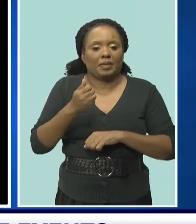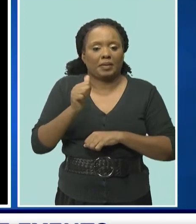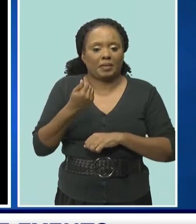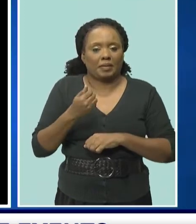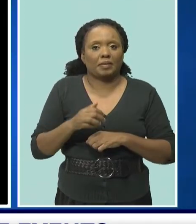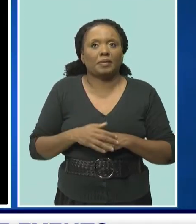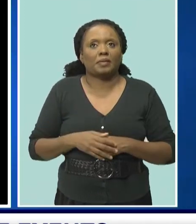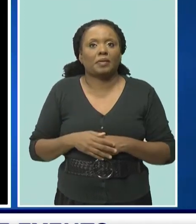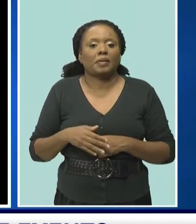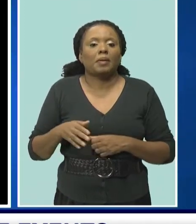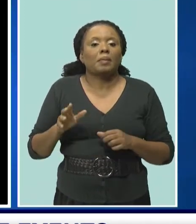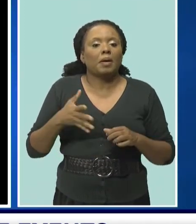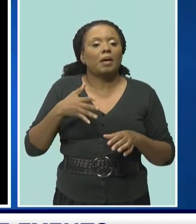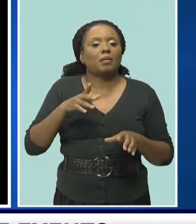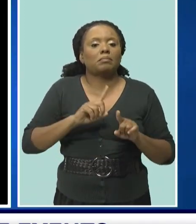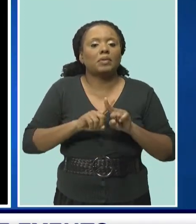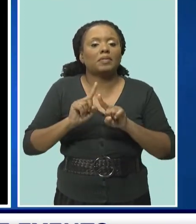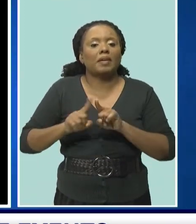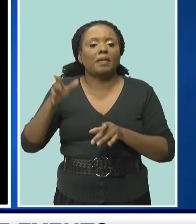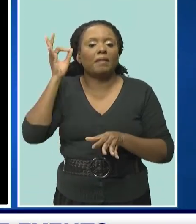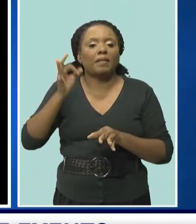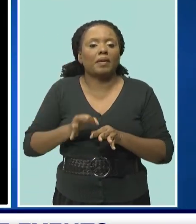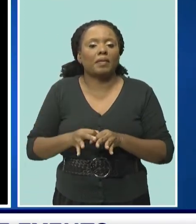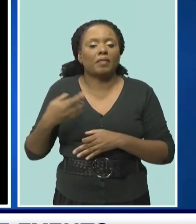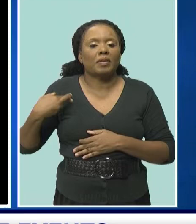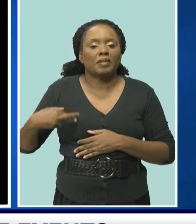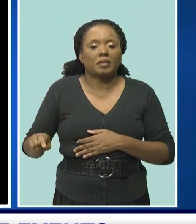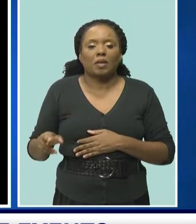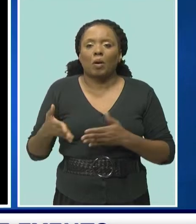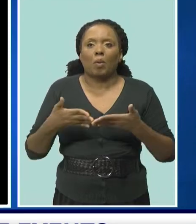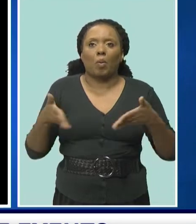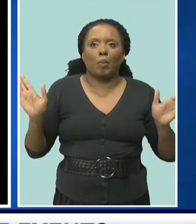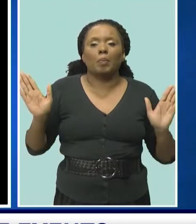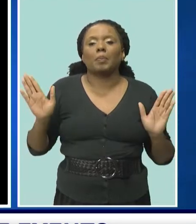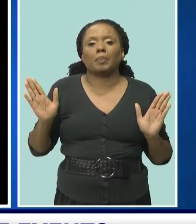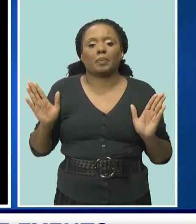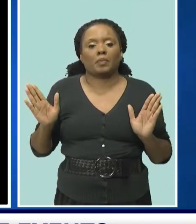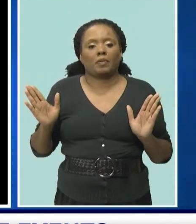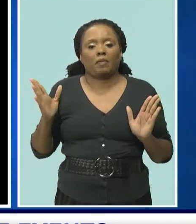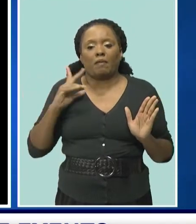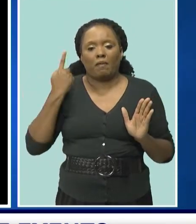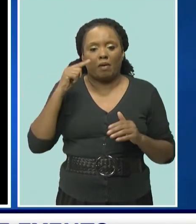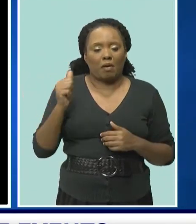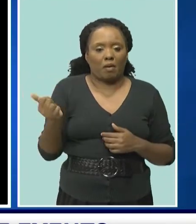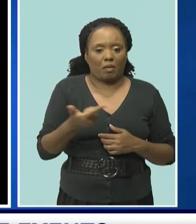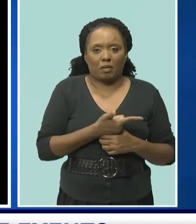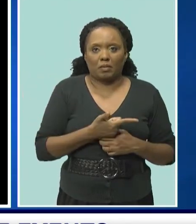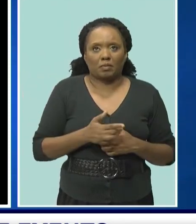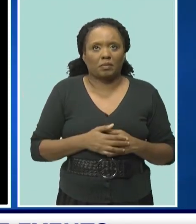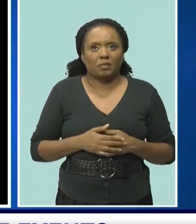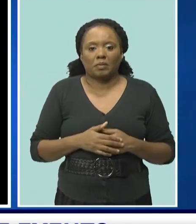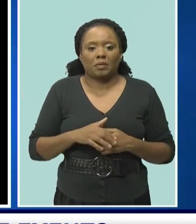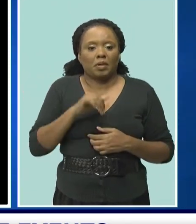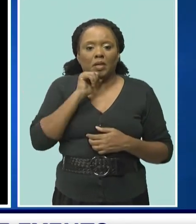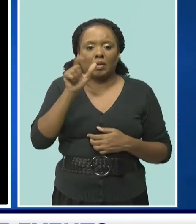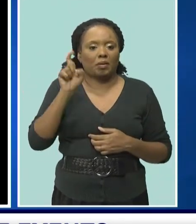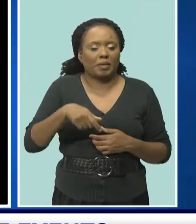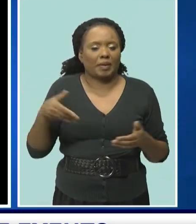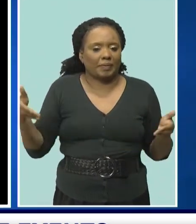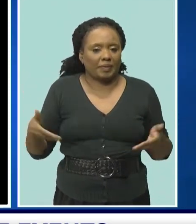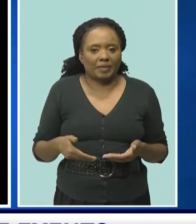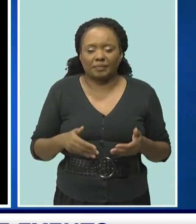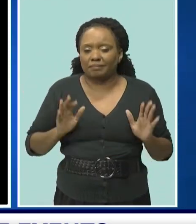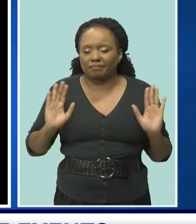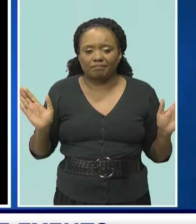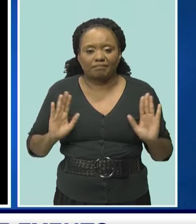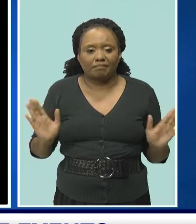a multi-faith service and it is open in part to the public. You do not require an invitation. You just